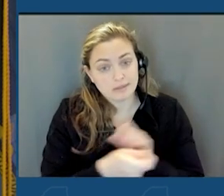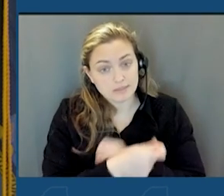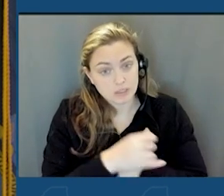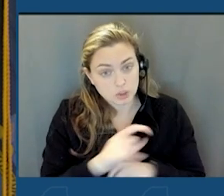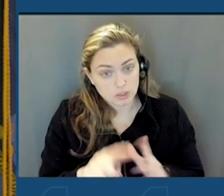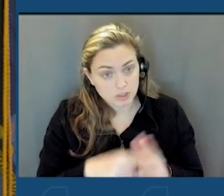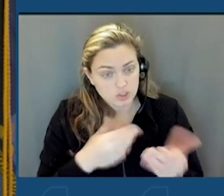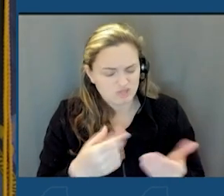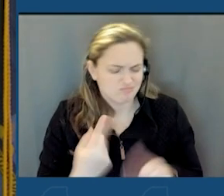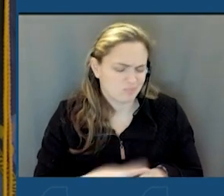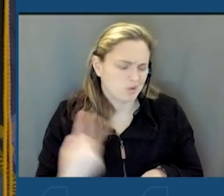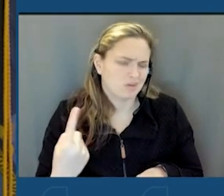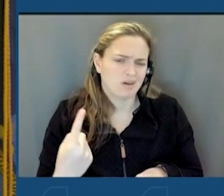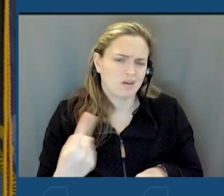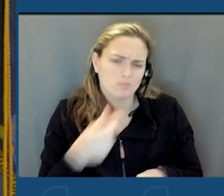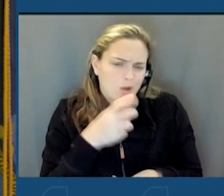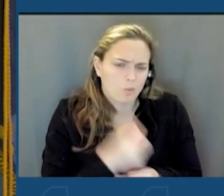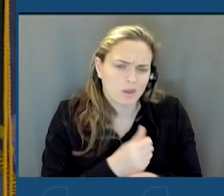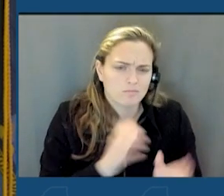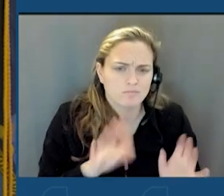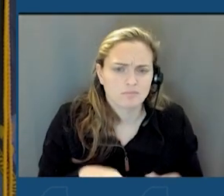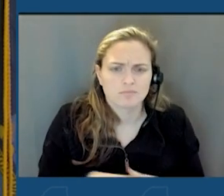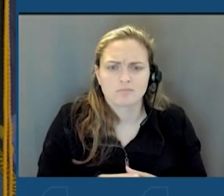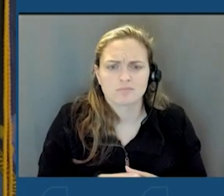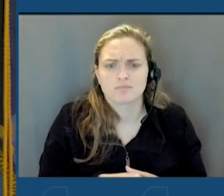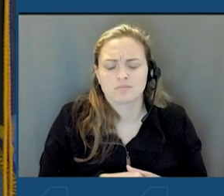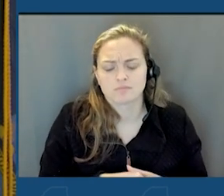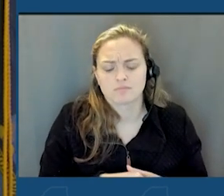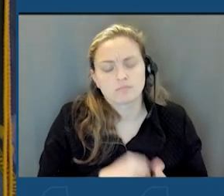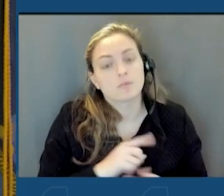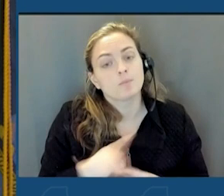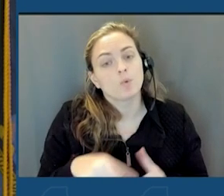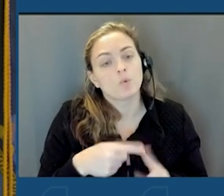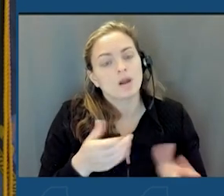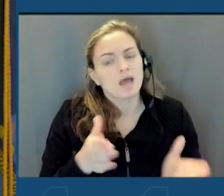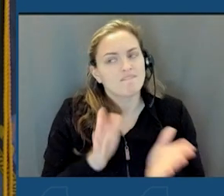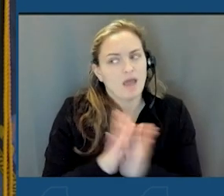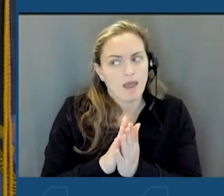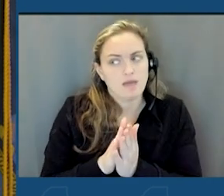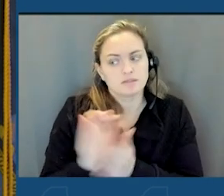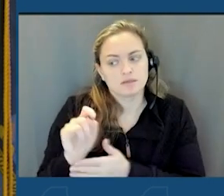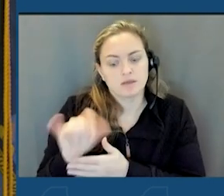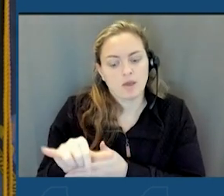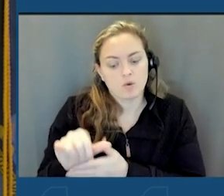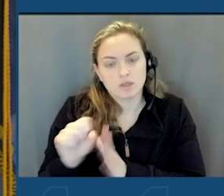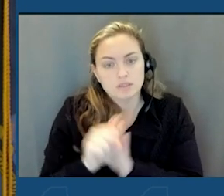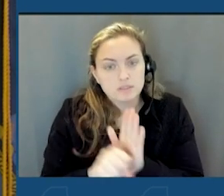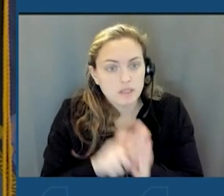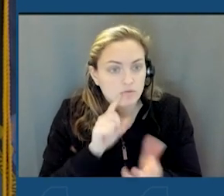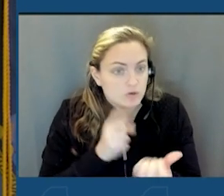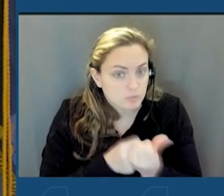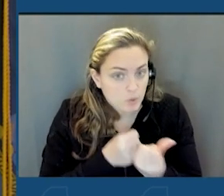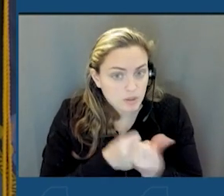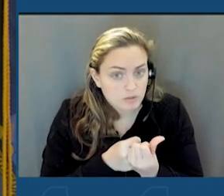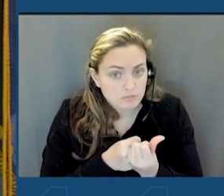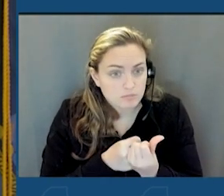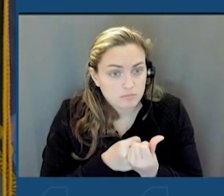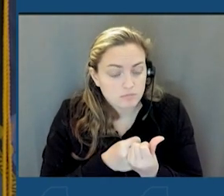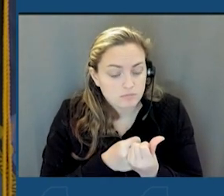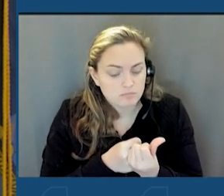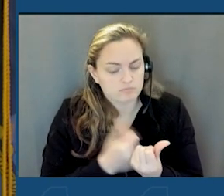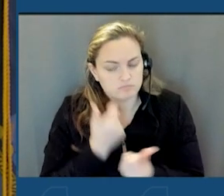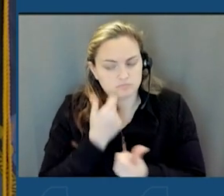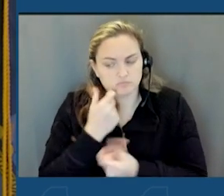did once, didn't get it. But whenever I've asked the county or the state for support, like this past